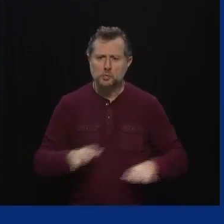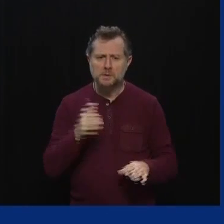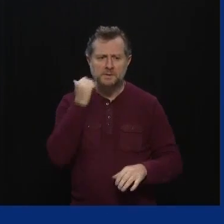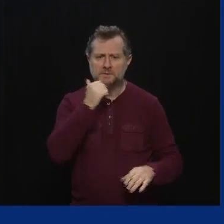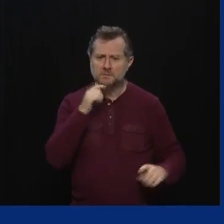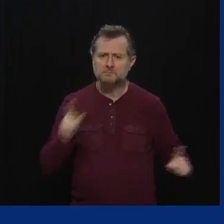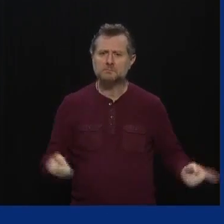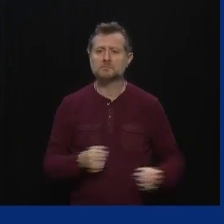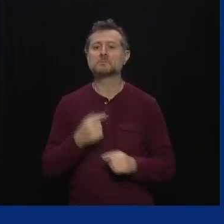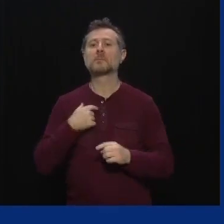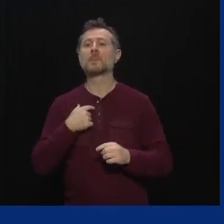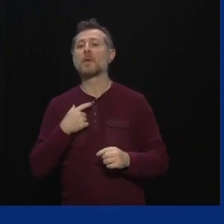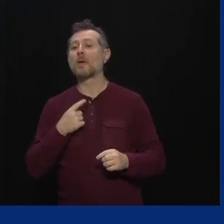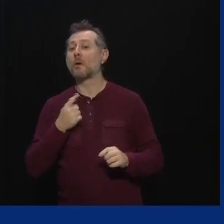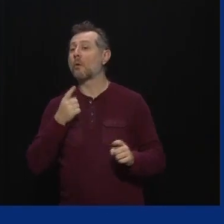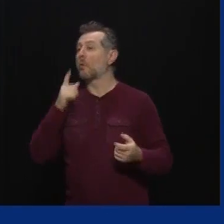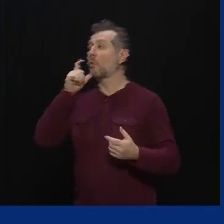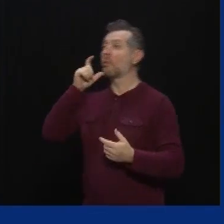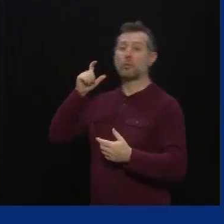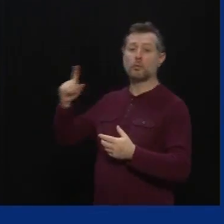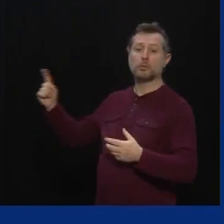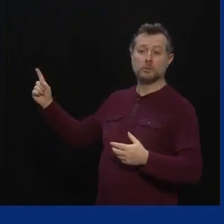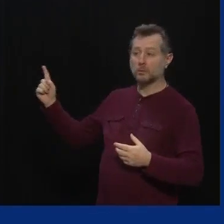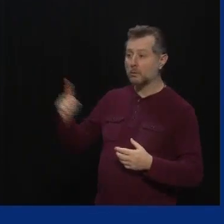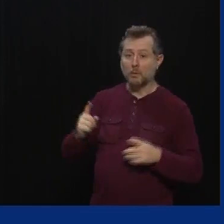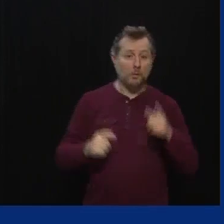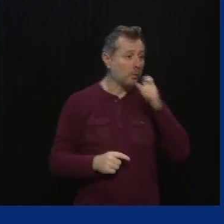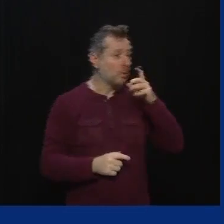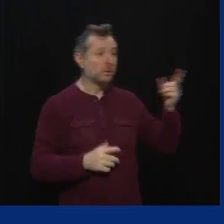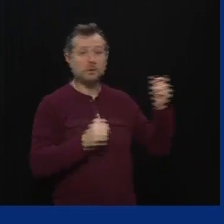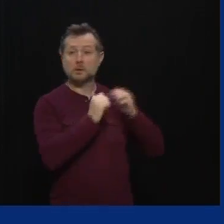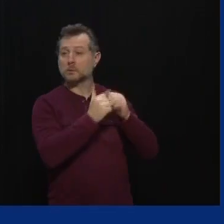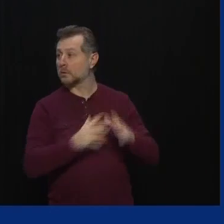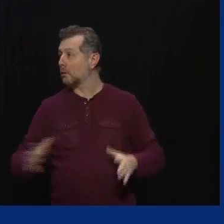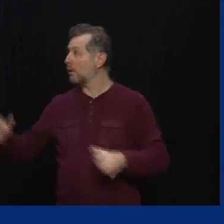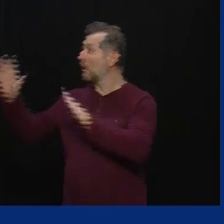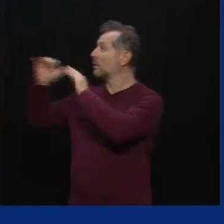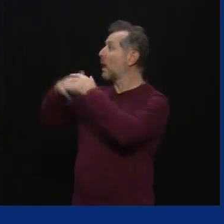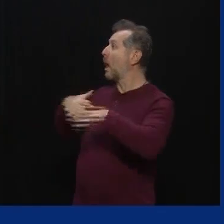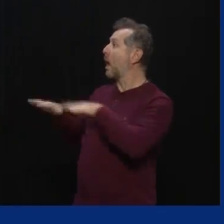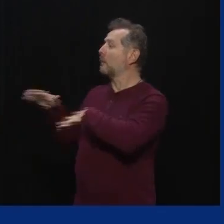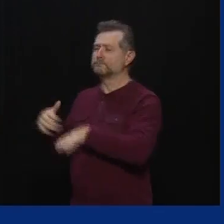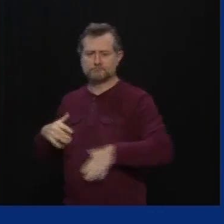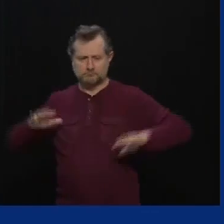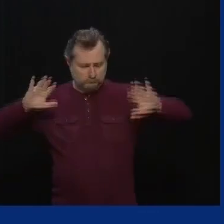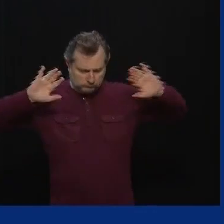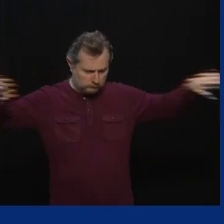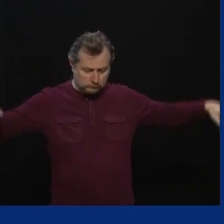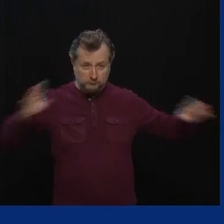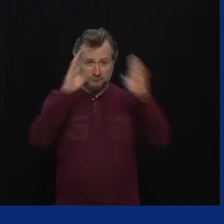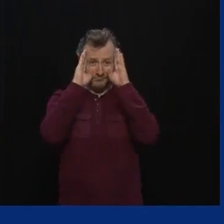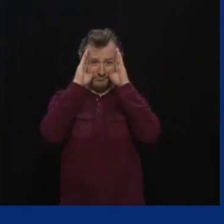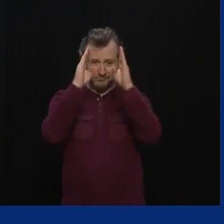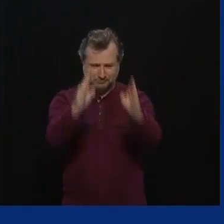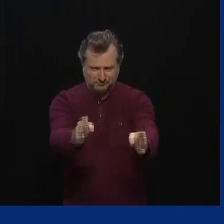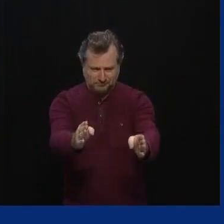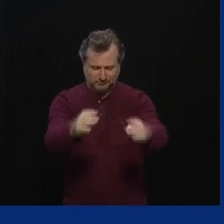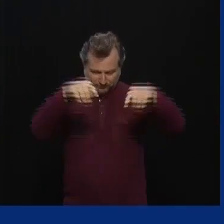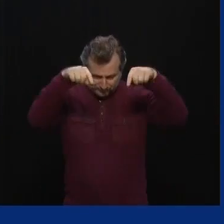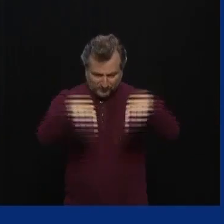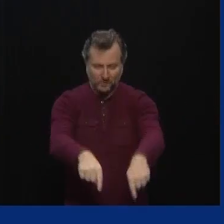by who's going to run, who's not going to run. I have too much work to do. Your first question then was on the air